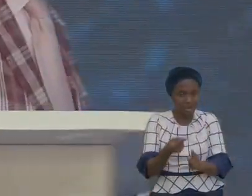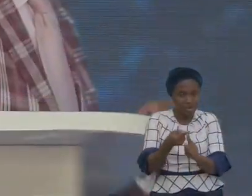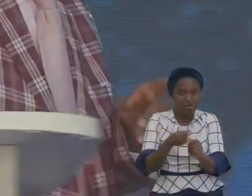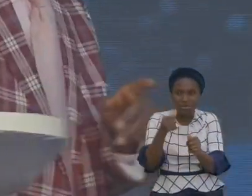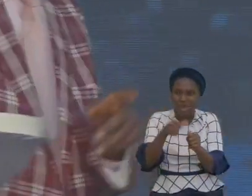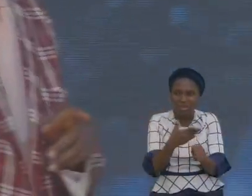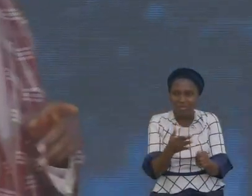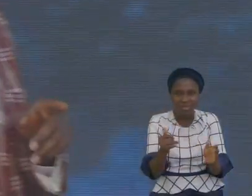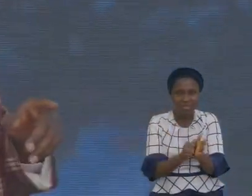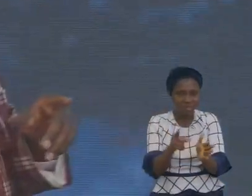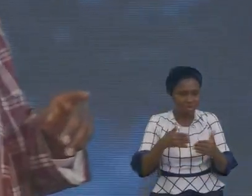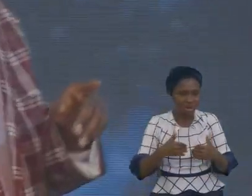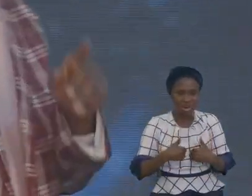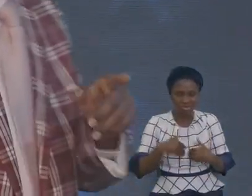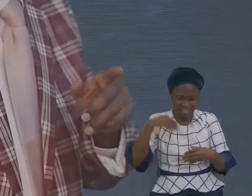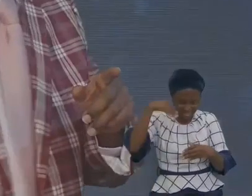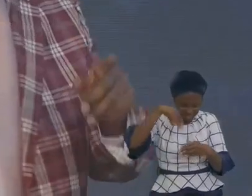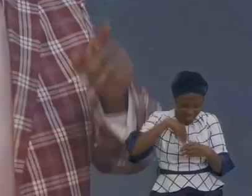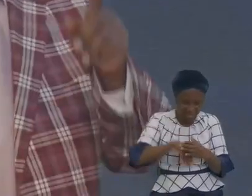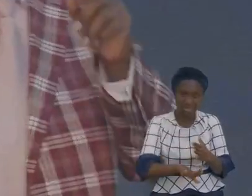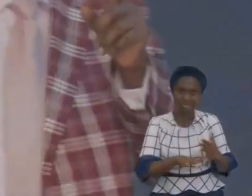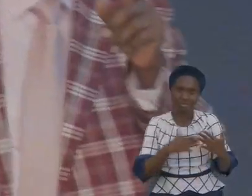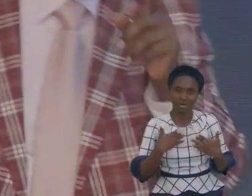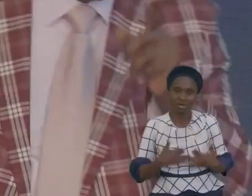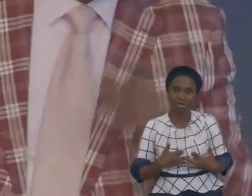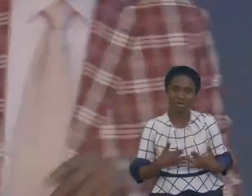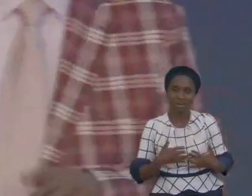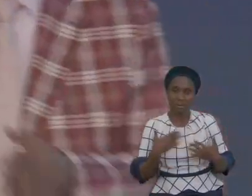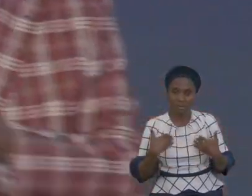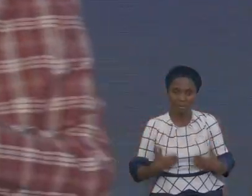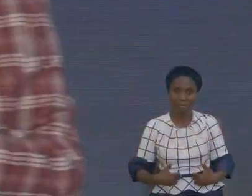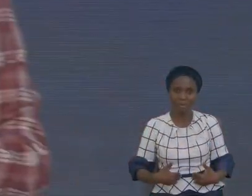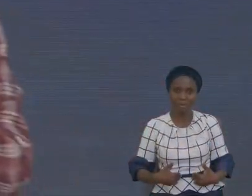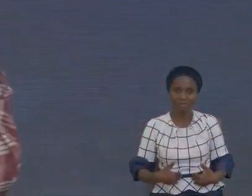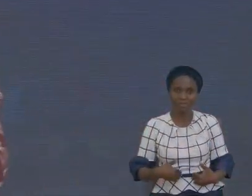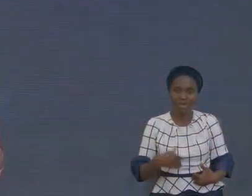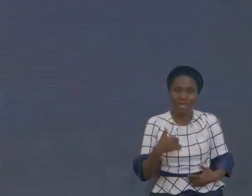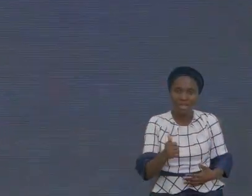a desire for that higher ground.